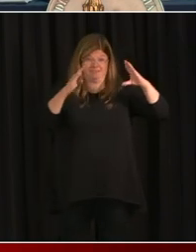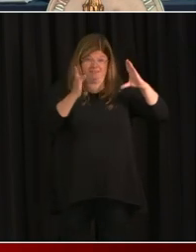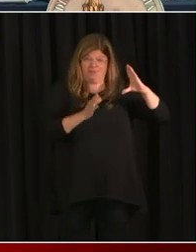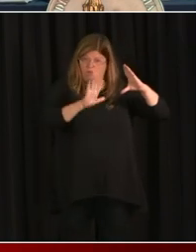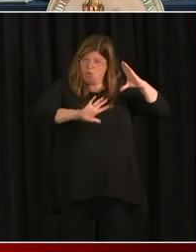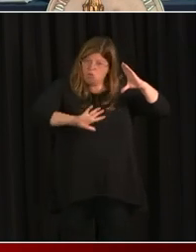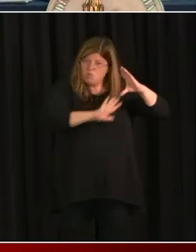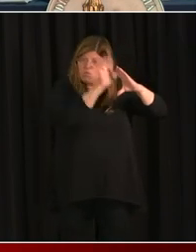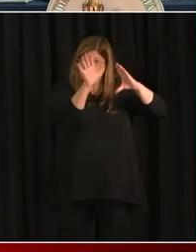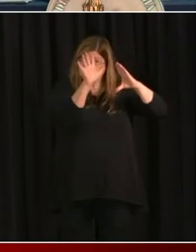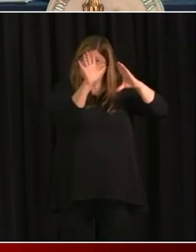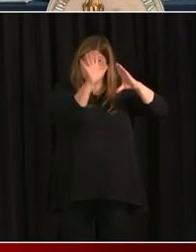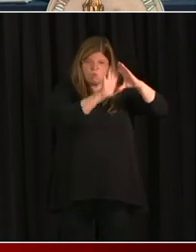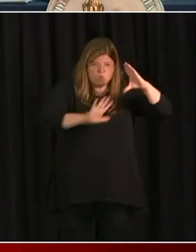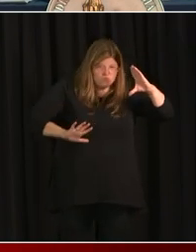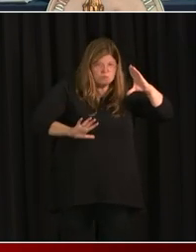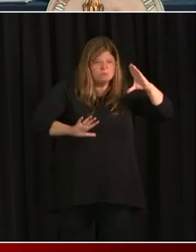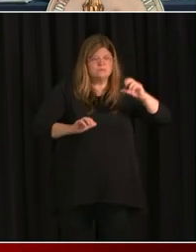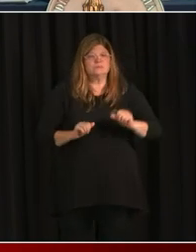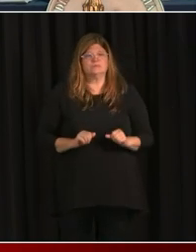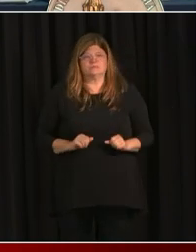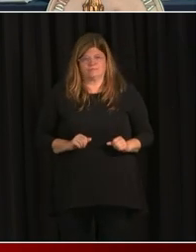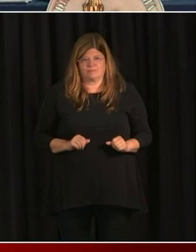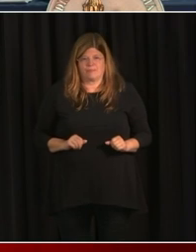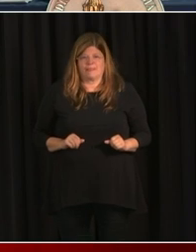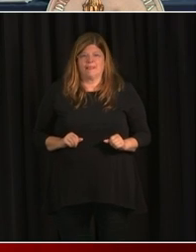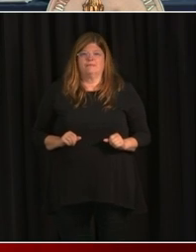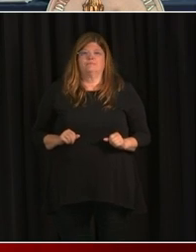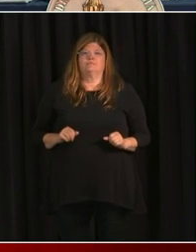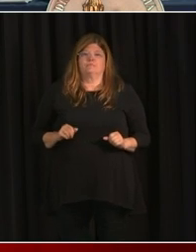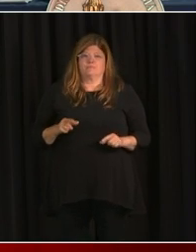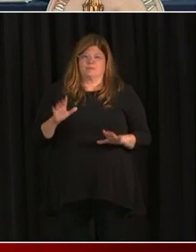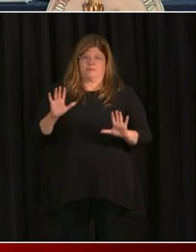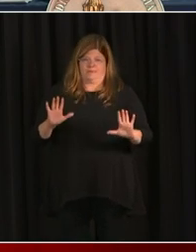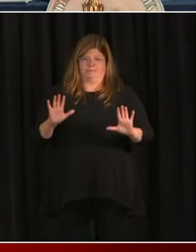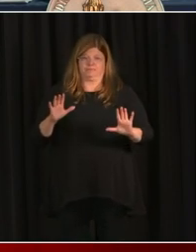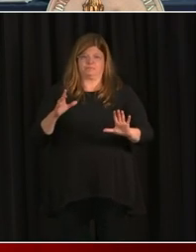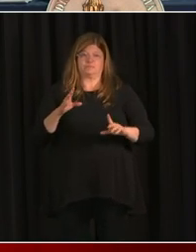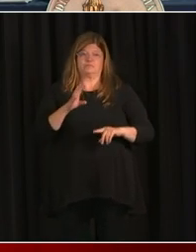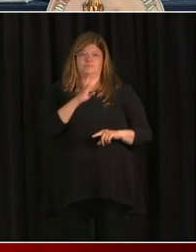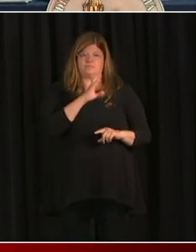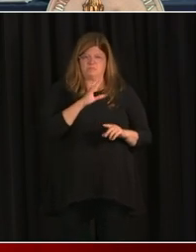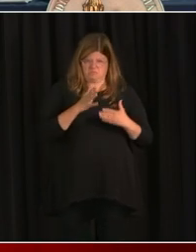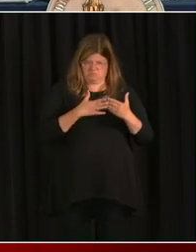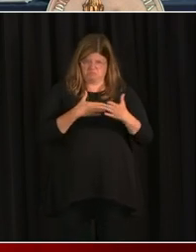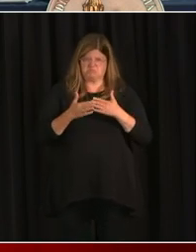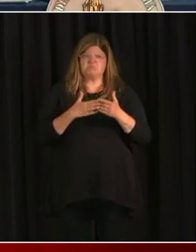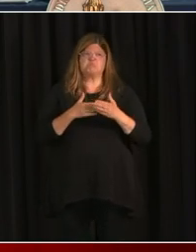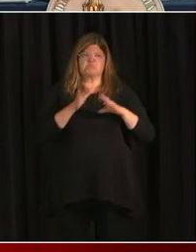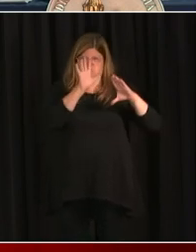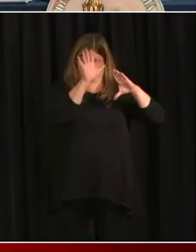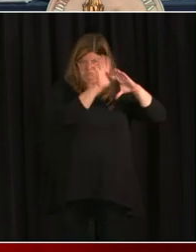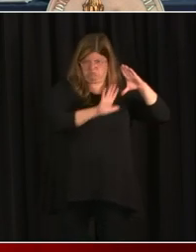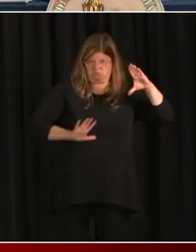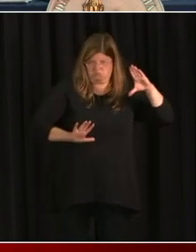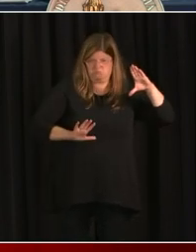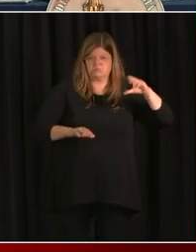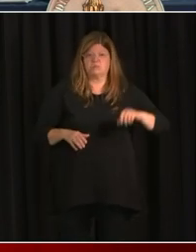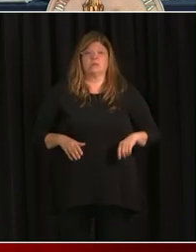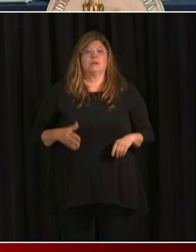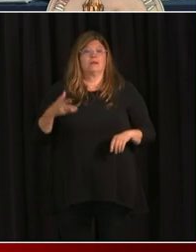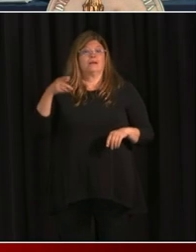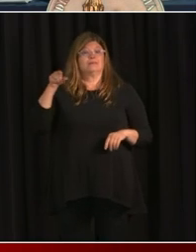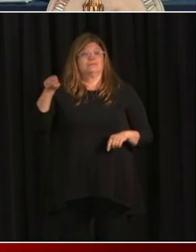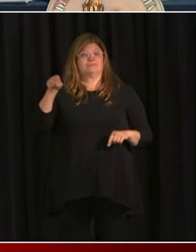1, well, that's actually Ward 4. But let's just say in Petworth,